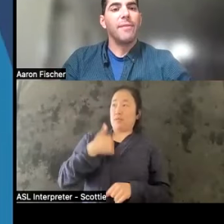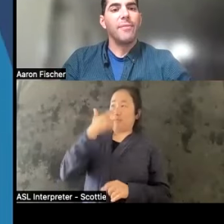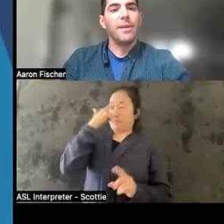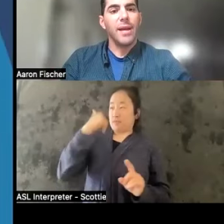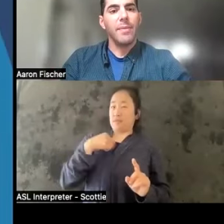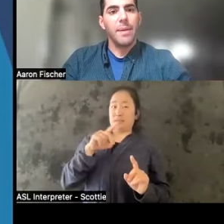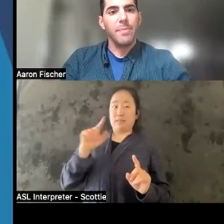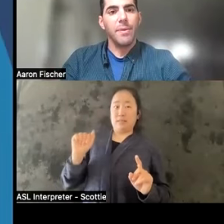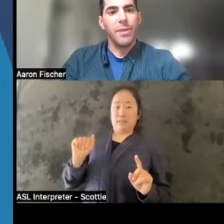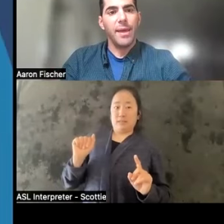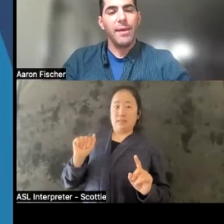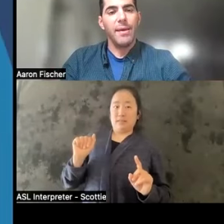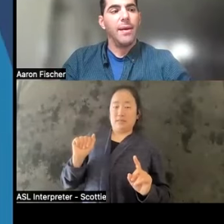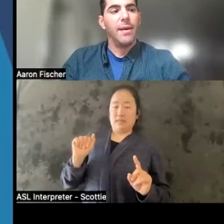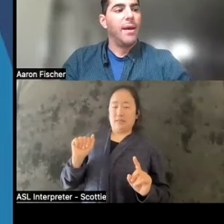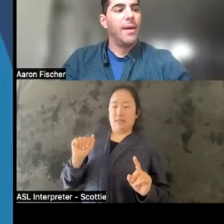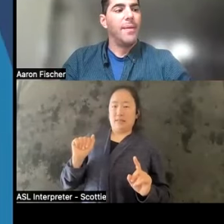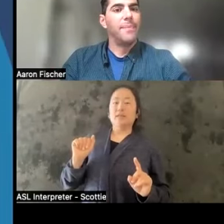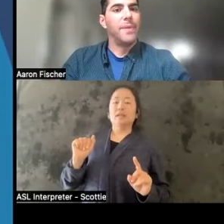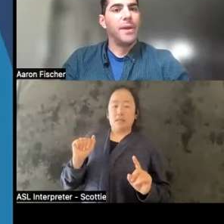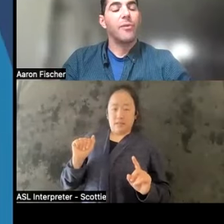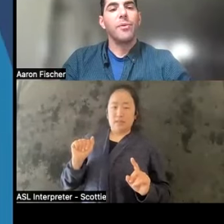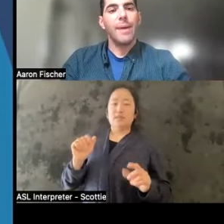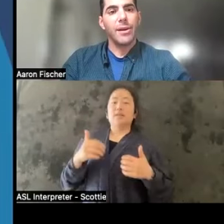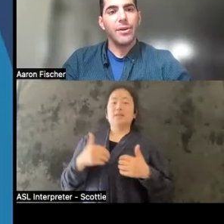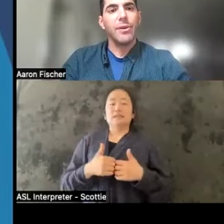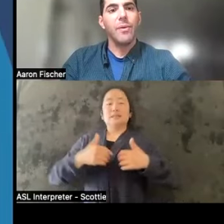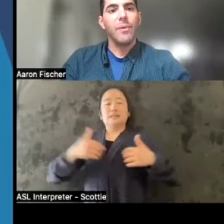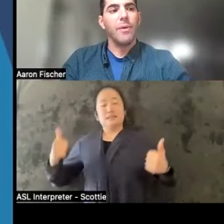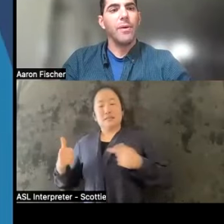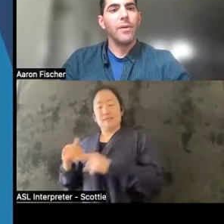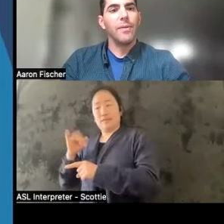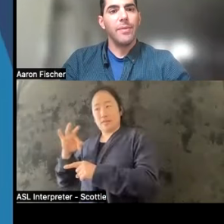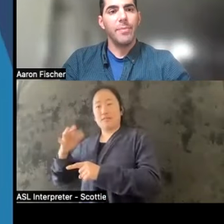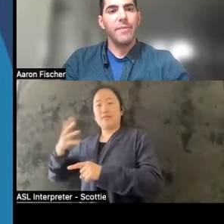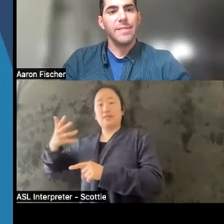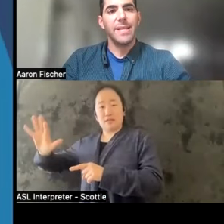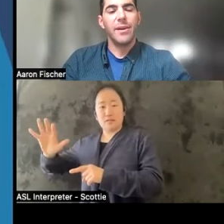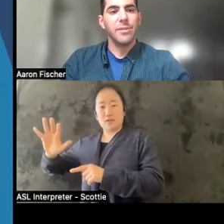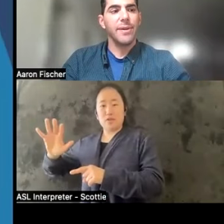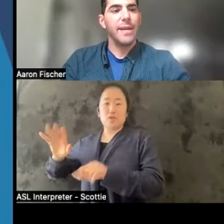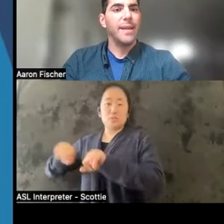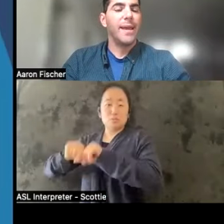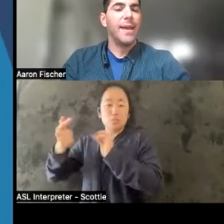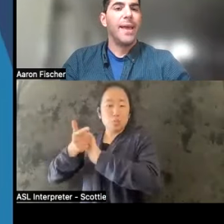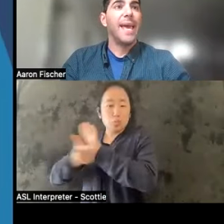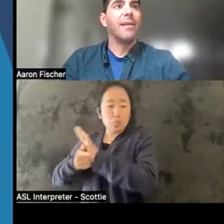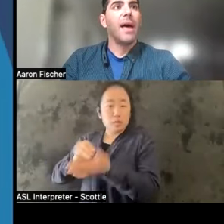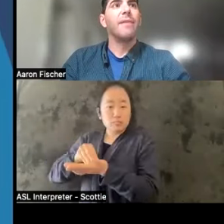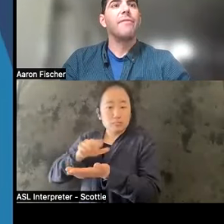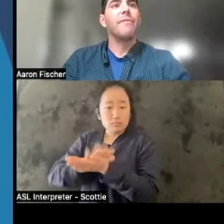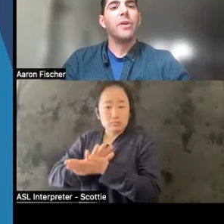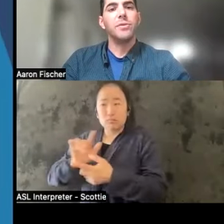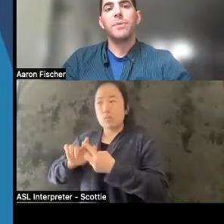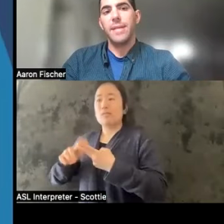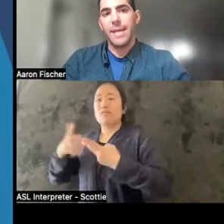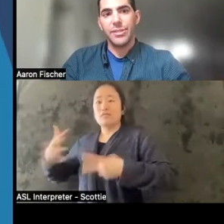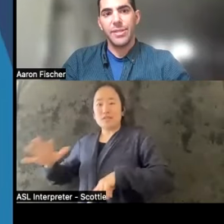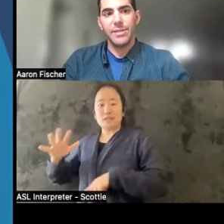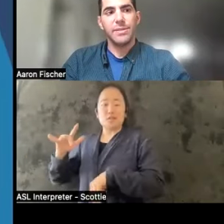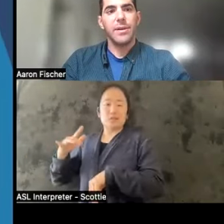separate thing when you talk about people with a criminal record or who are previously incarcerated. And a lot of